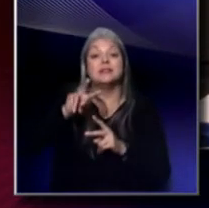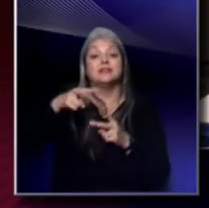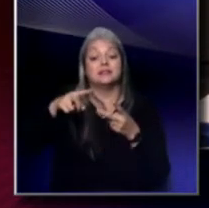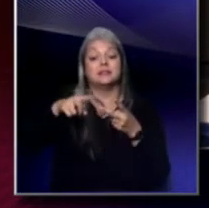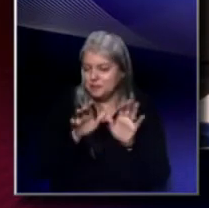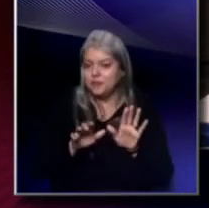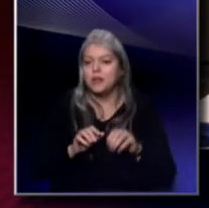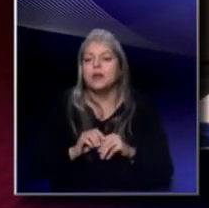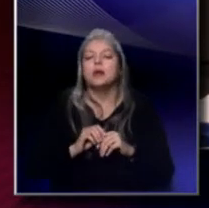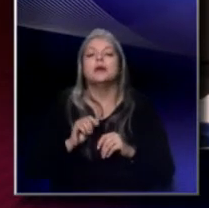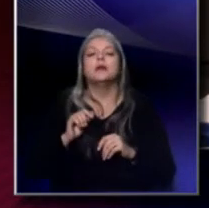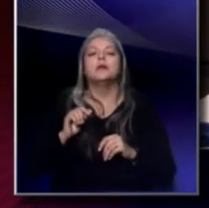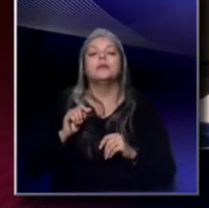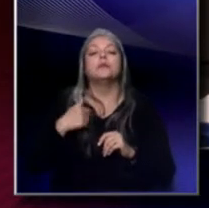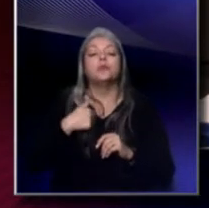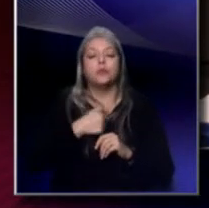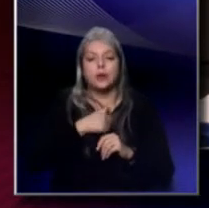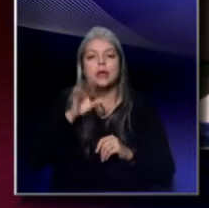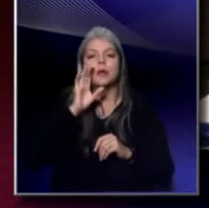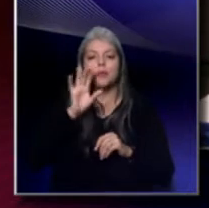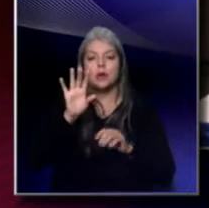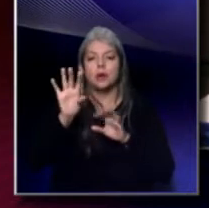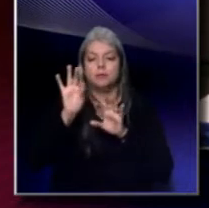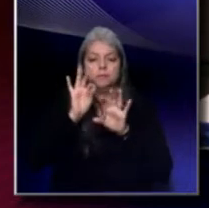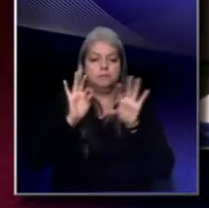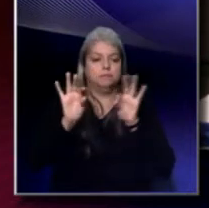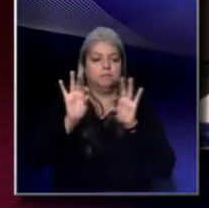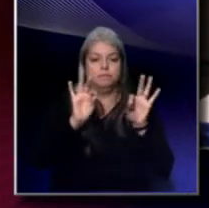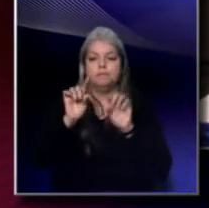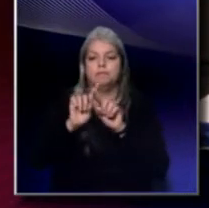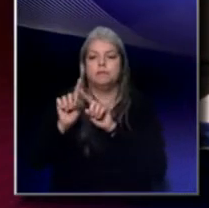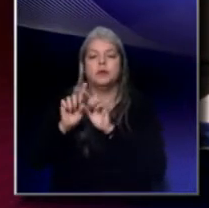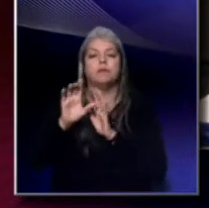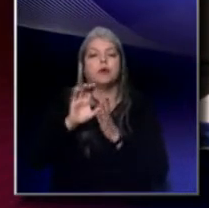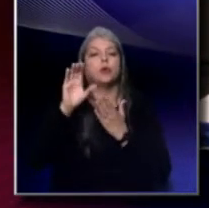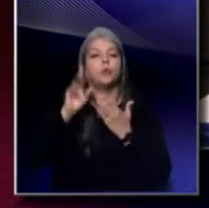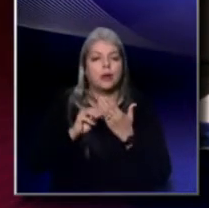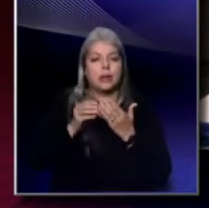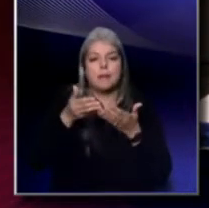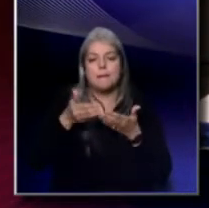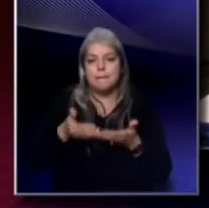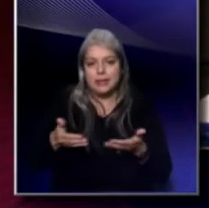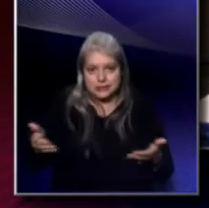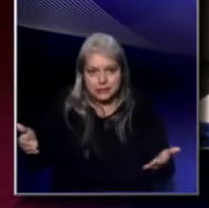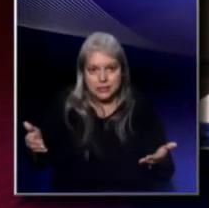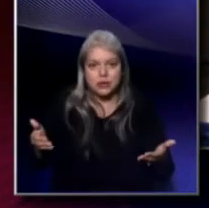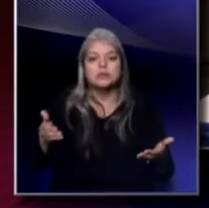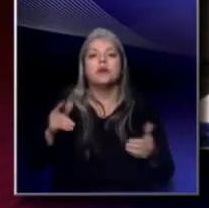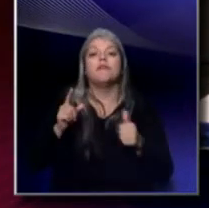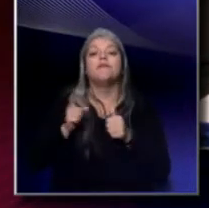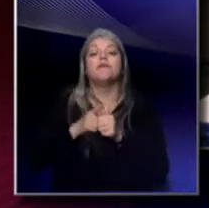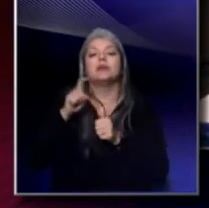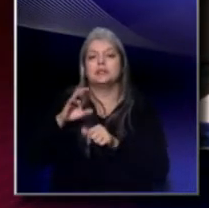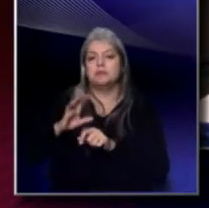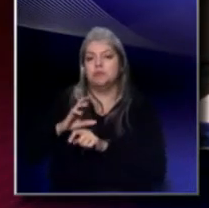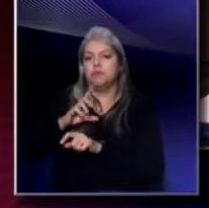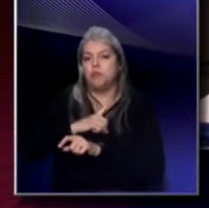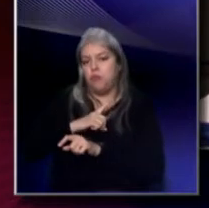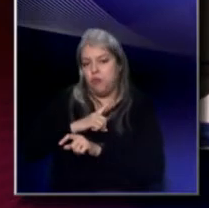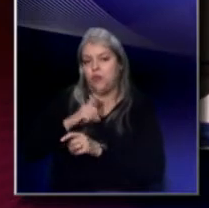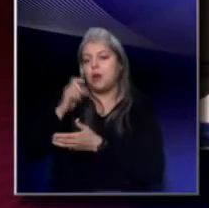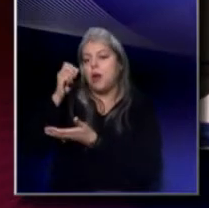school, we will be selecting curriculum and materials. We have to have your approval for